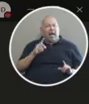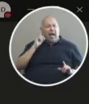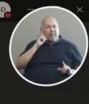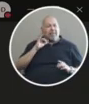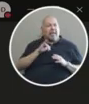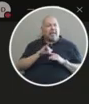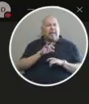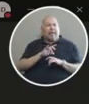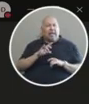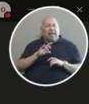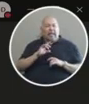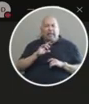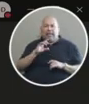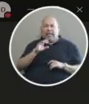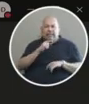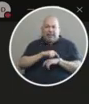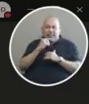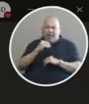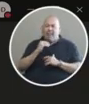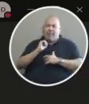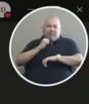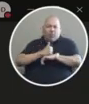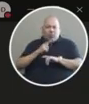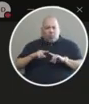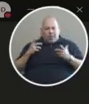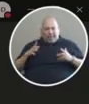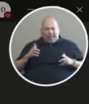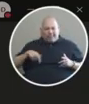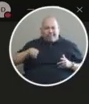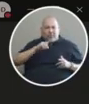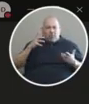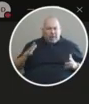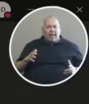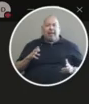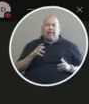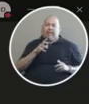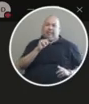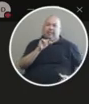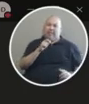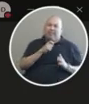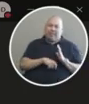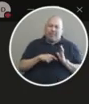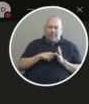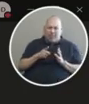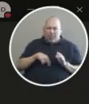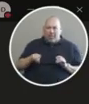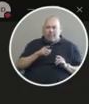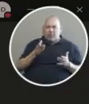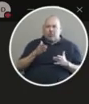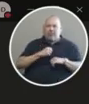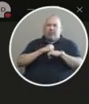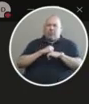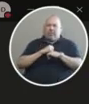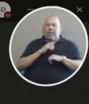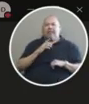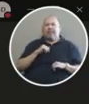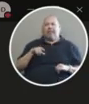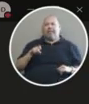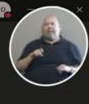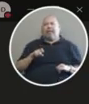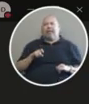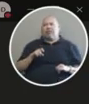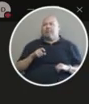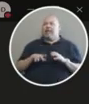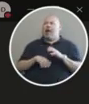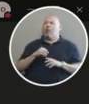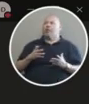believe that law enforcement, they're already out here right now. Our tax dollars pay for them to serve and protect. They need to be